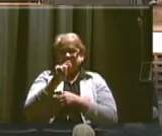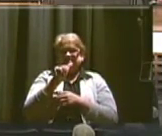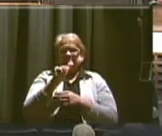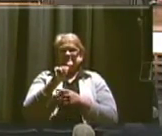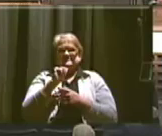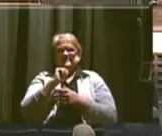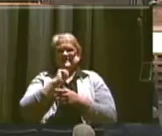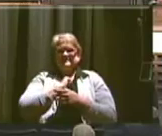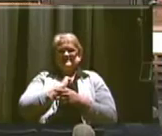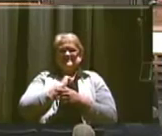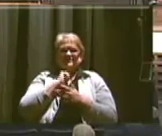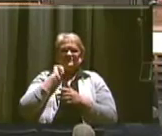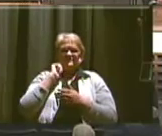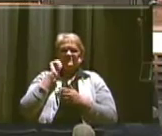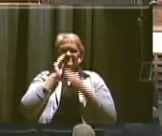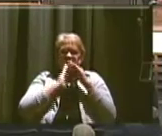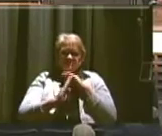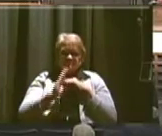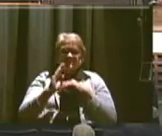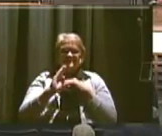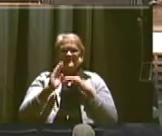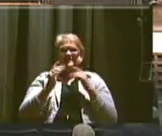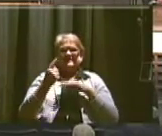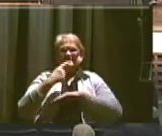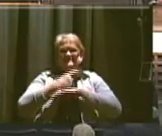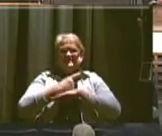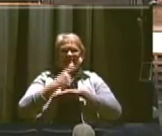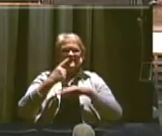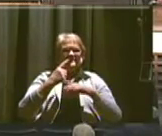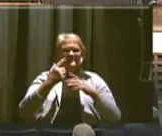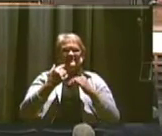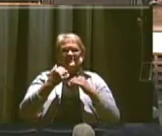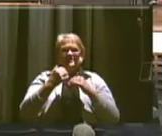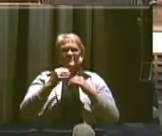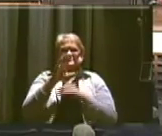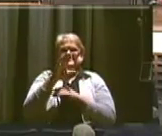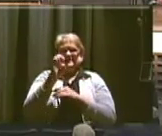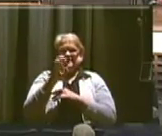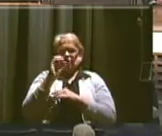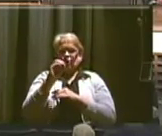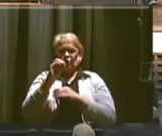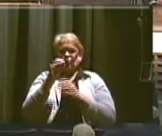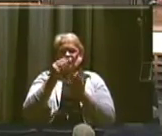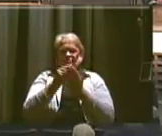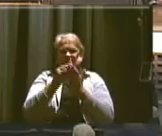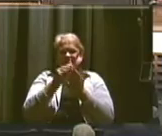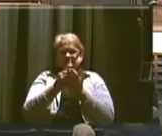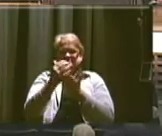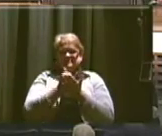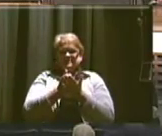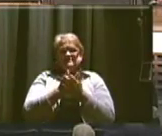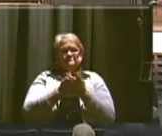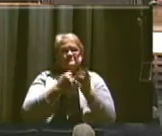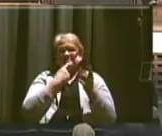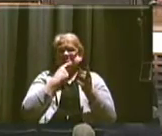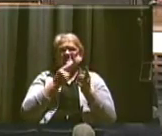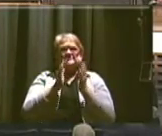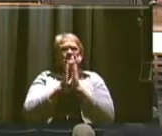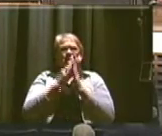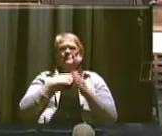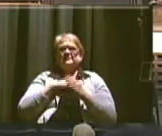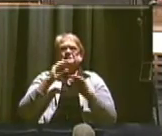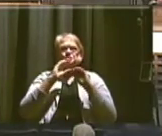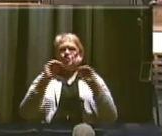and age of CEO compensation. Dr. Hargens has asked that there be no increase to